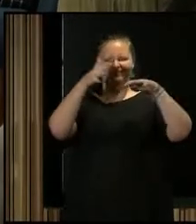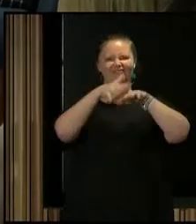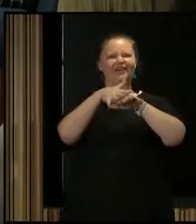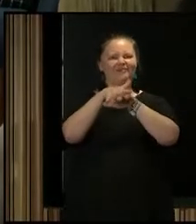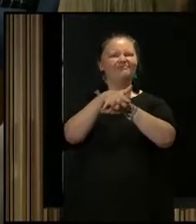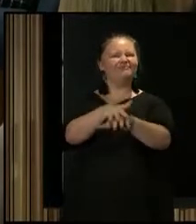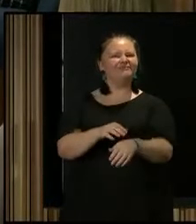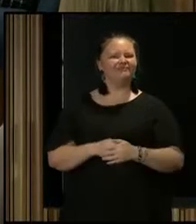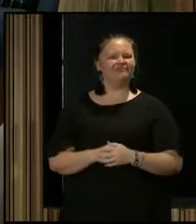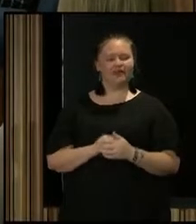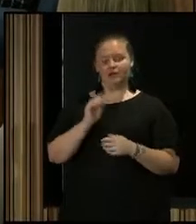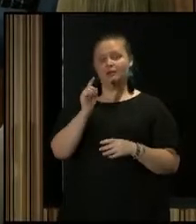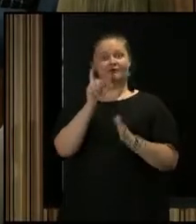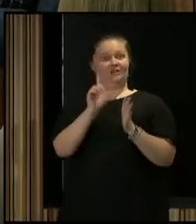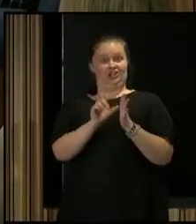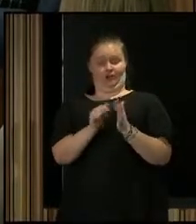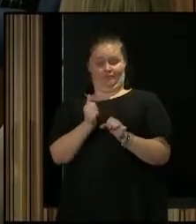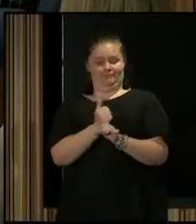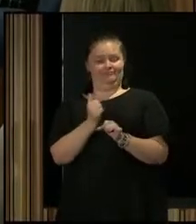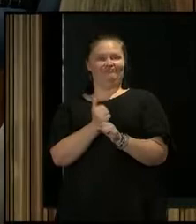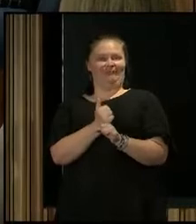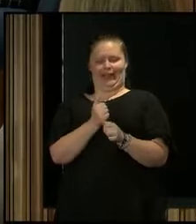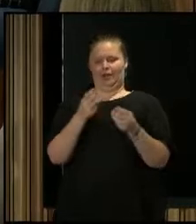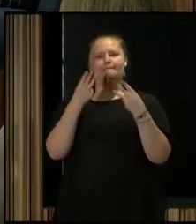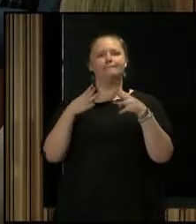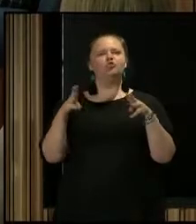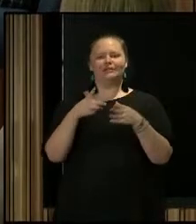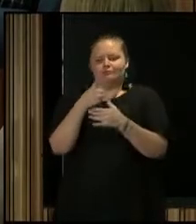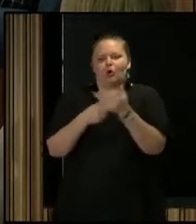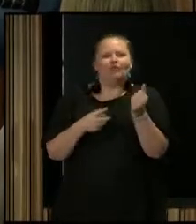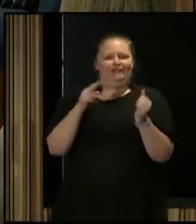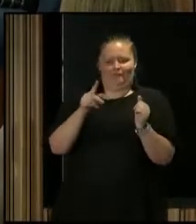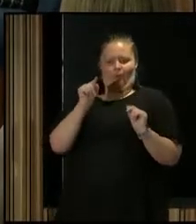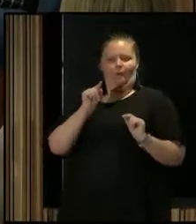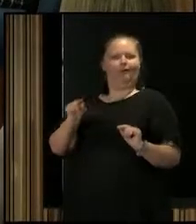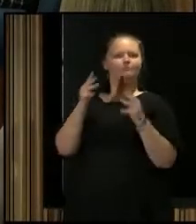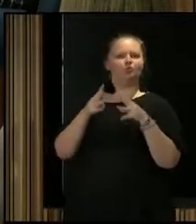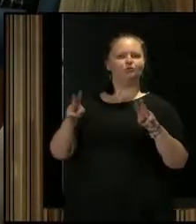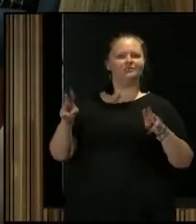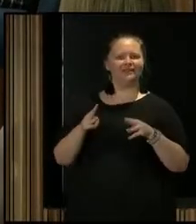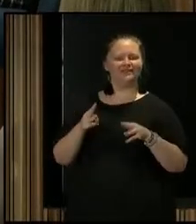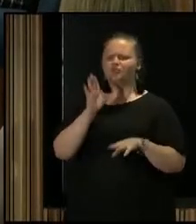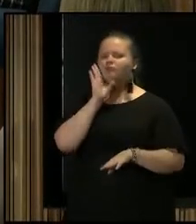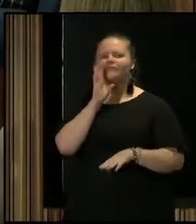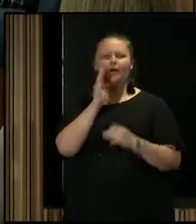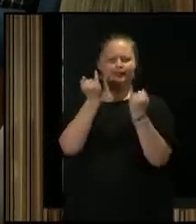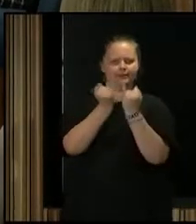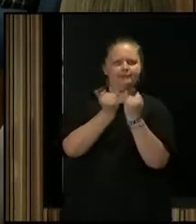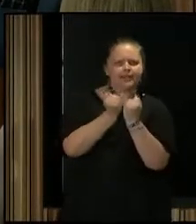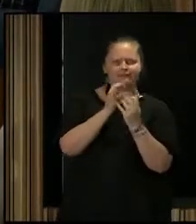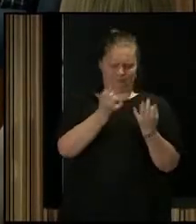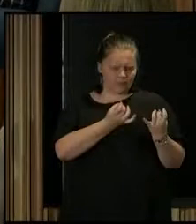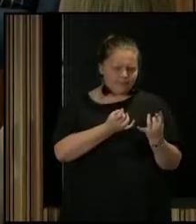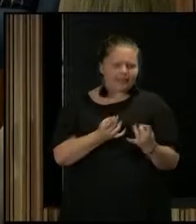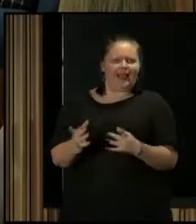made music just for the experience of music. Everything else I had ever done was competitive or preparing for a